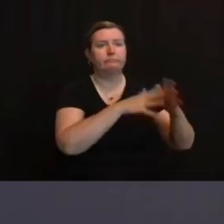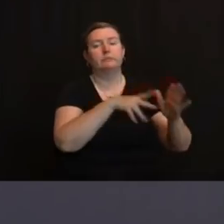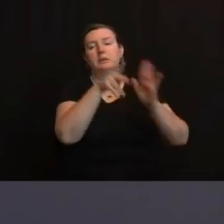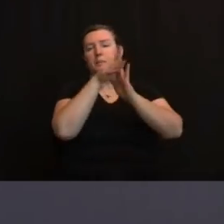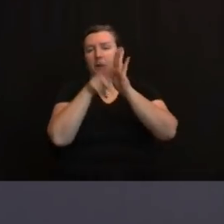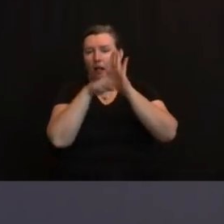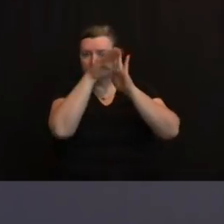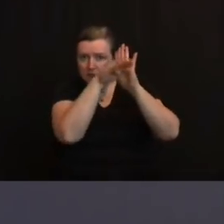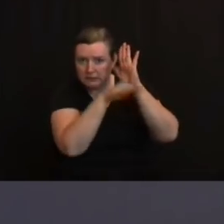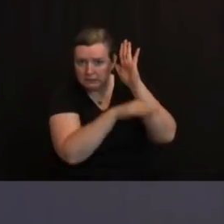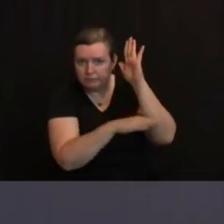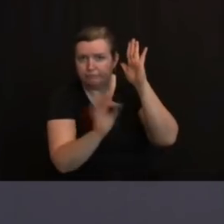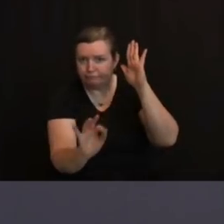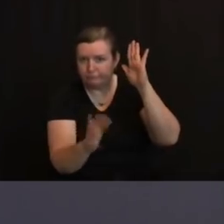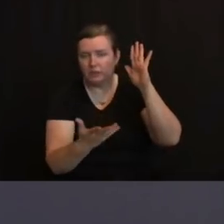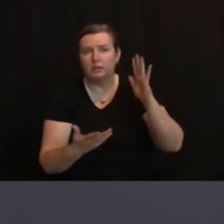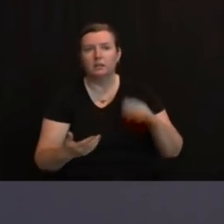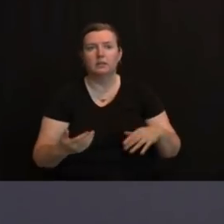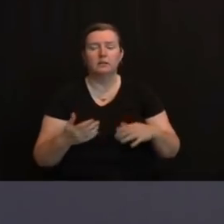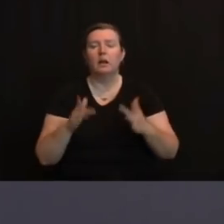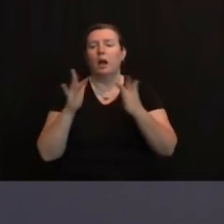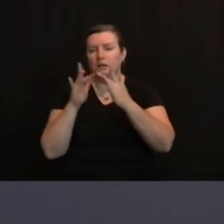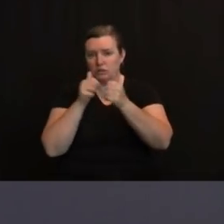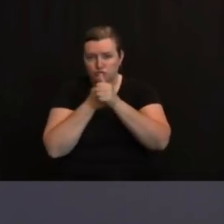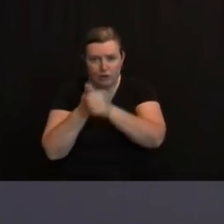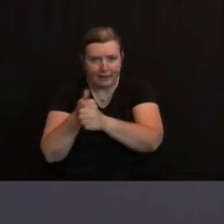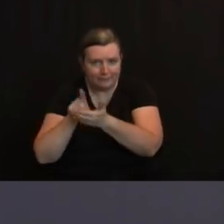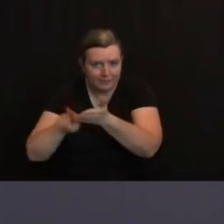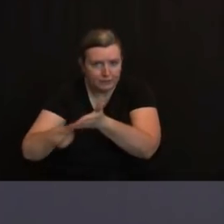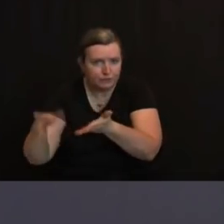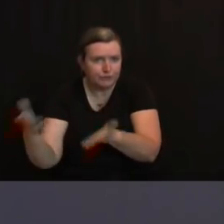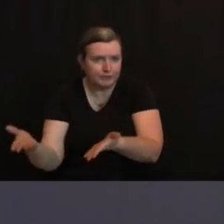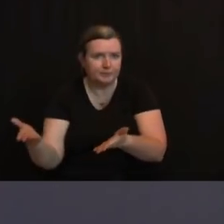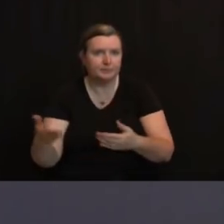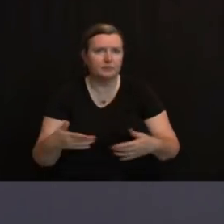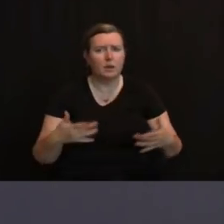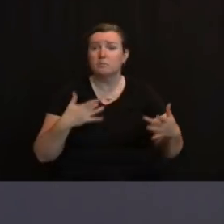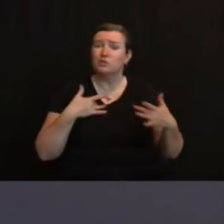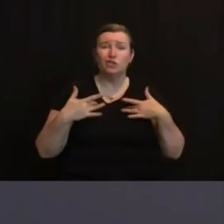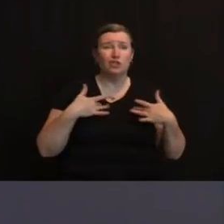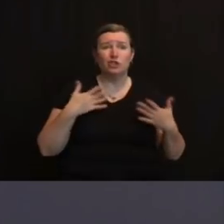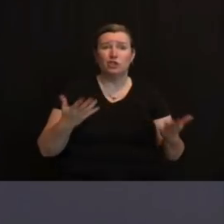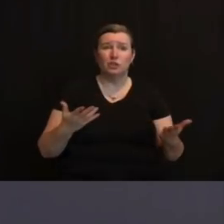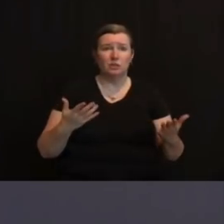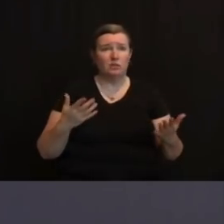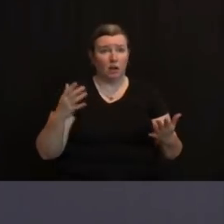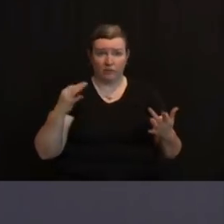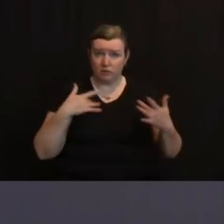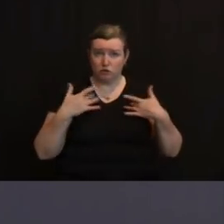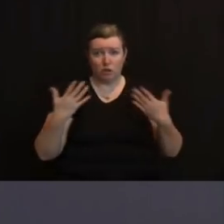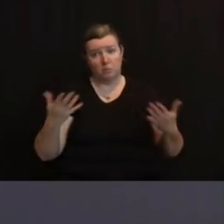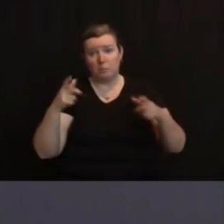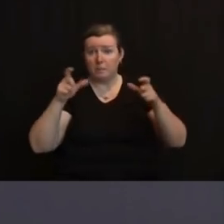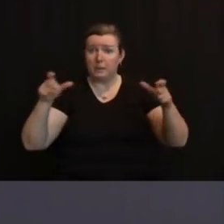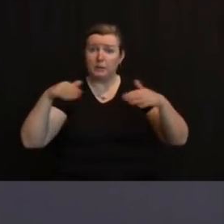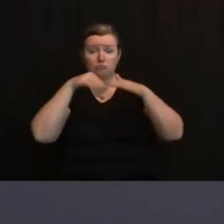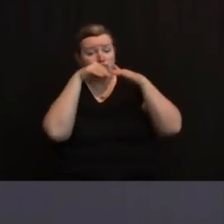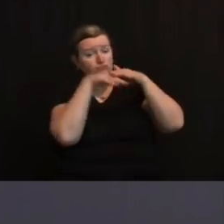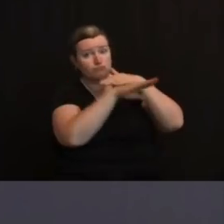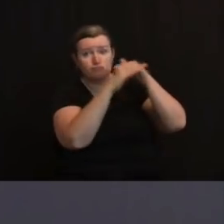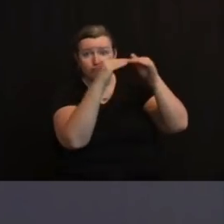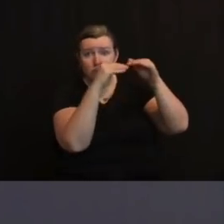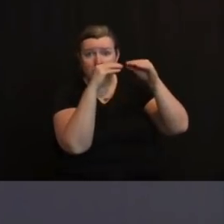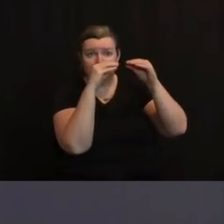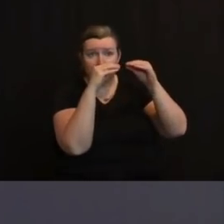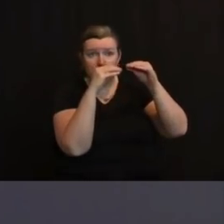on the testing side. But am I concerned, are we all concerned that if people go indoors and don't do the right things, that this could lead to